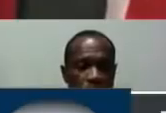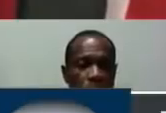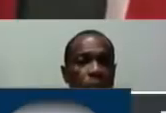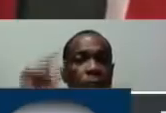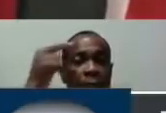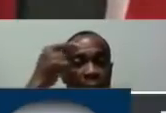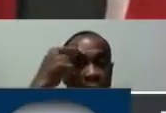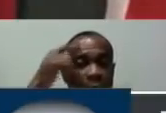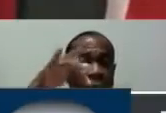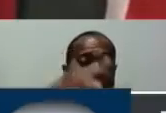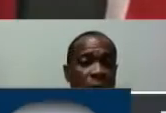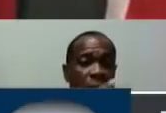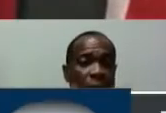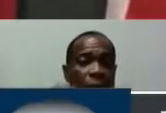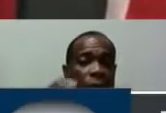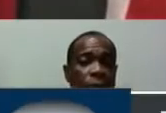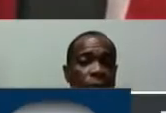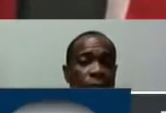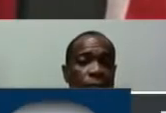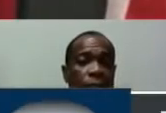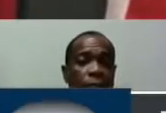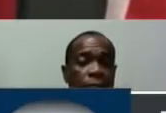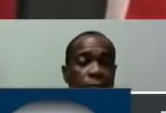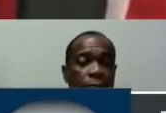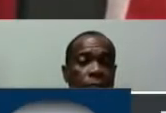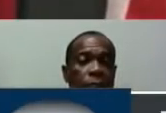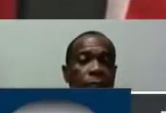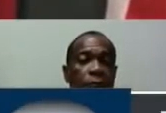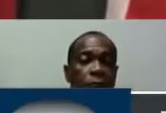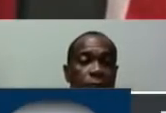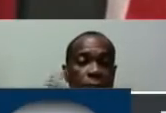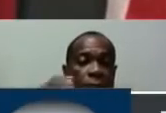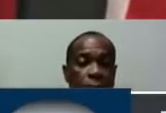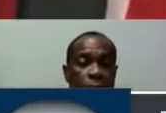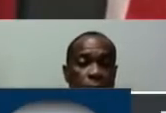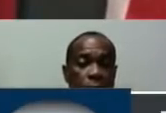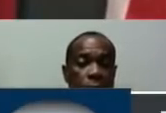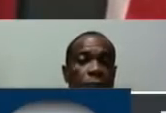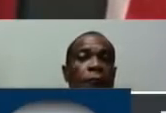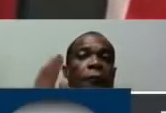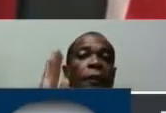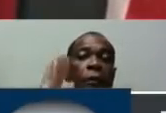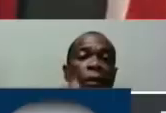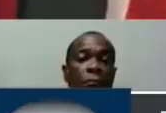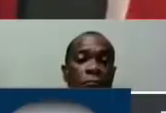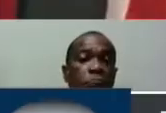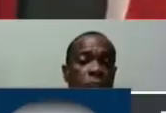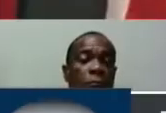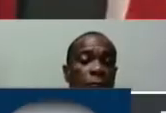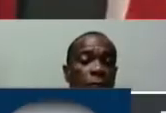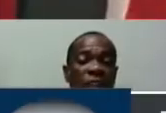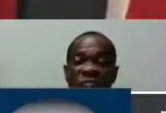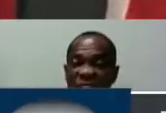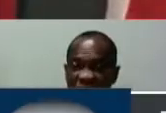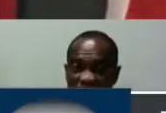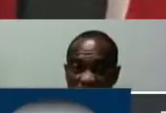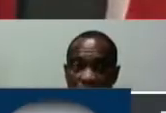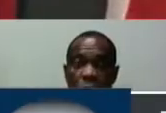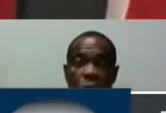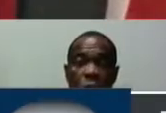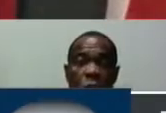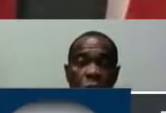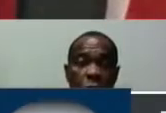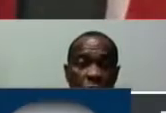mid-January, to insist that the government's workplace would require vaccinated